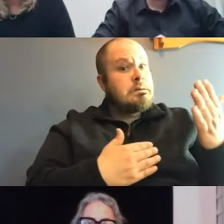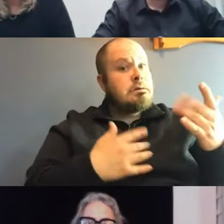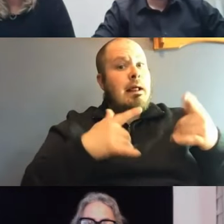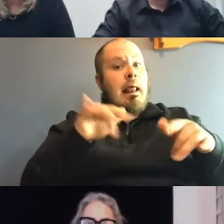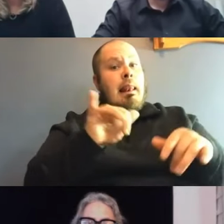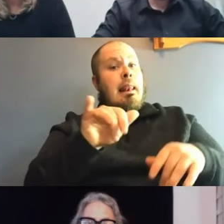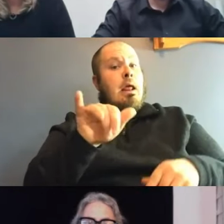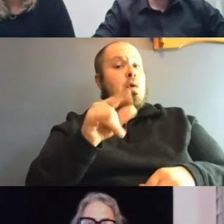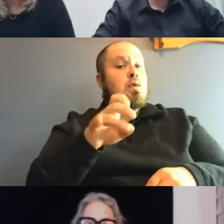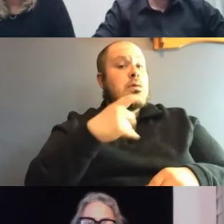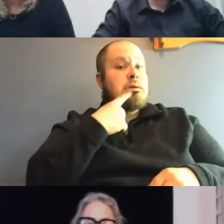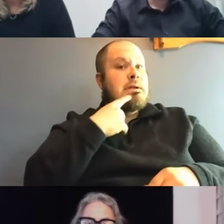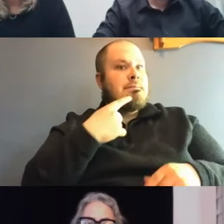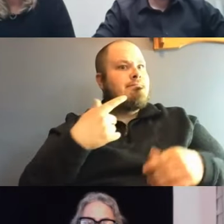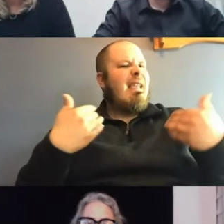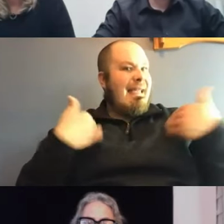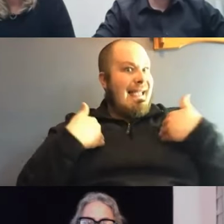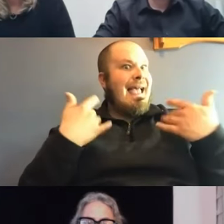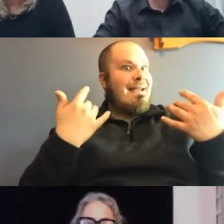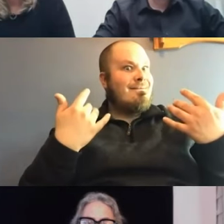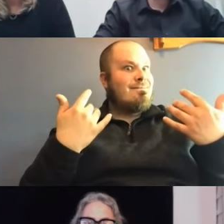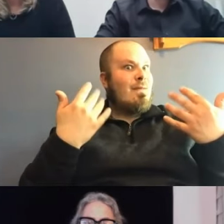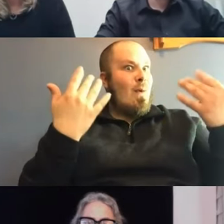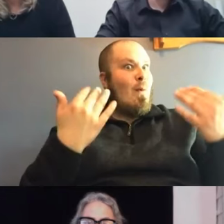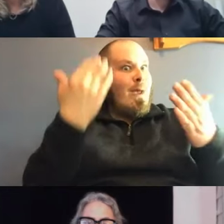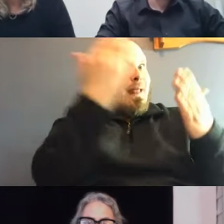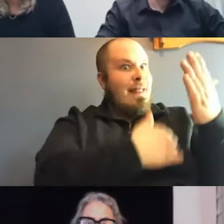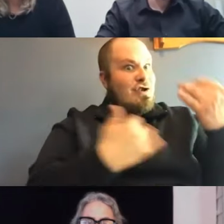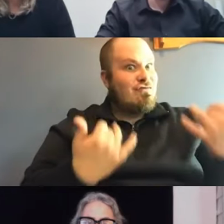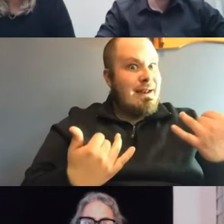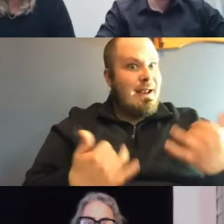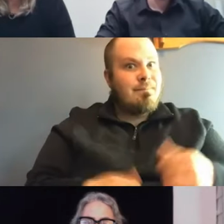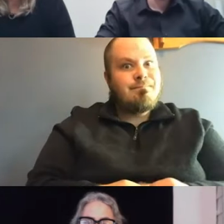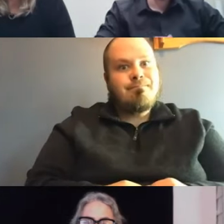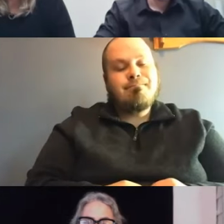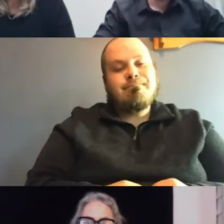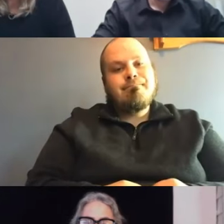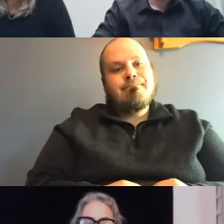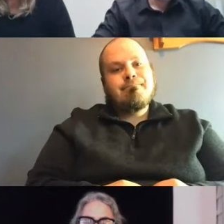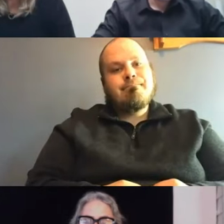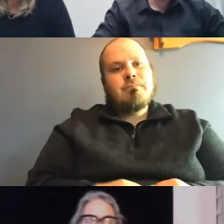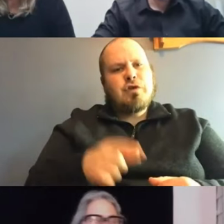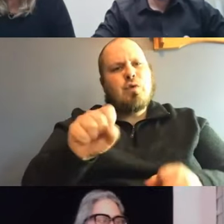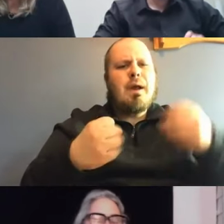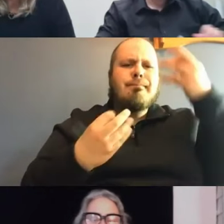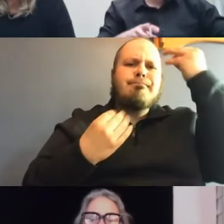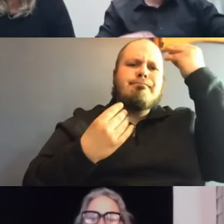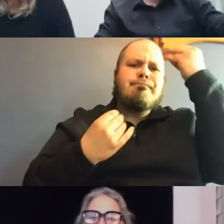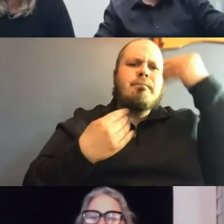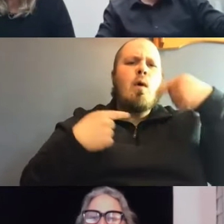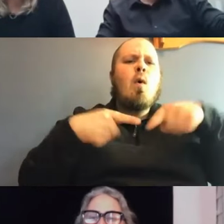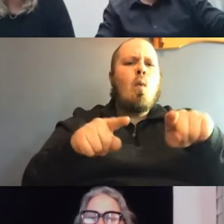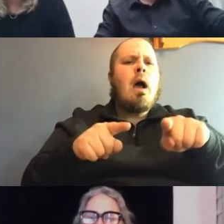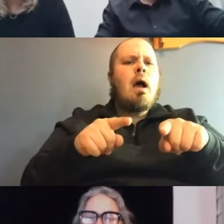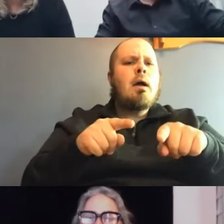so you would need to wait for longer once making the decision.